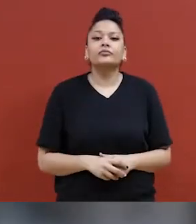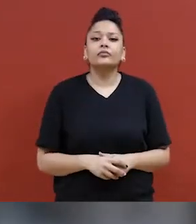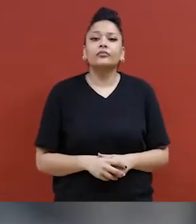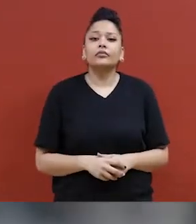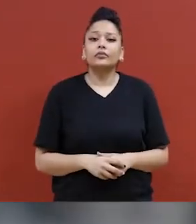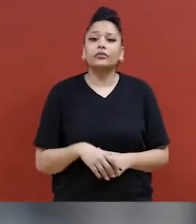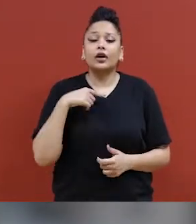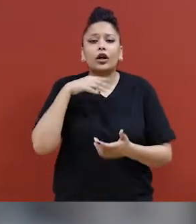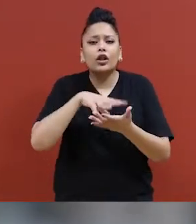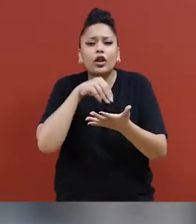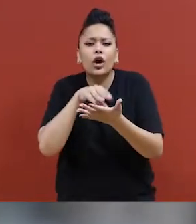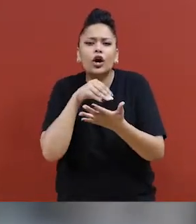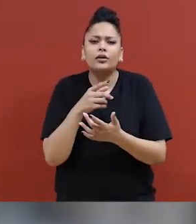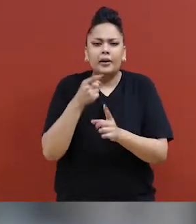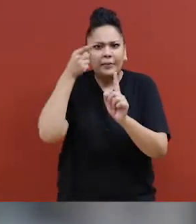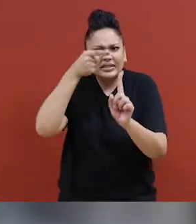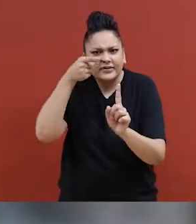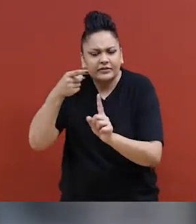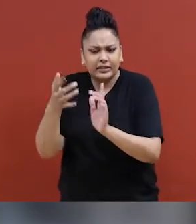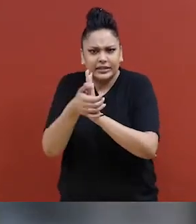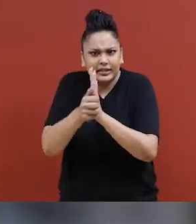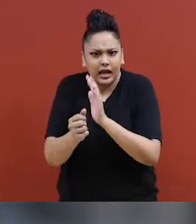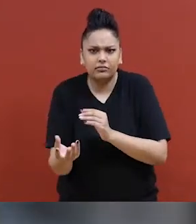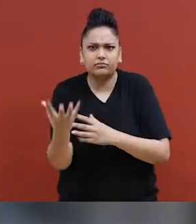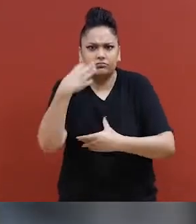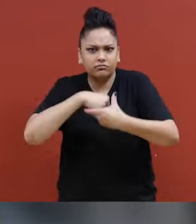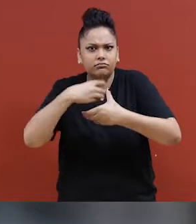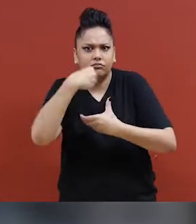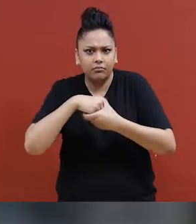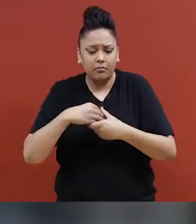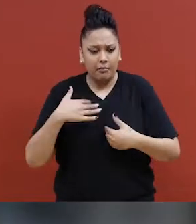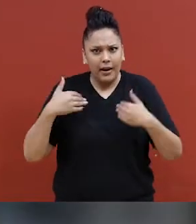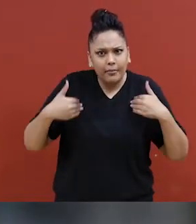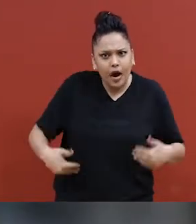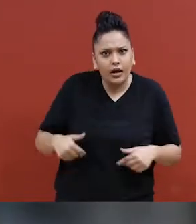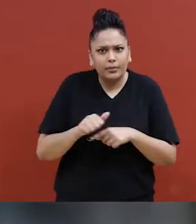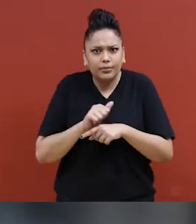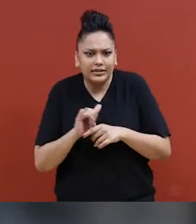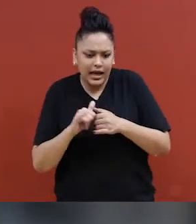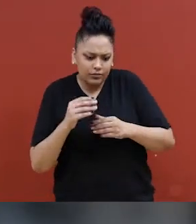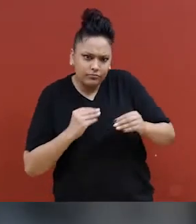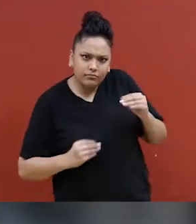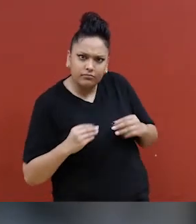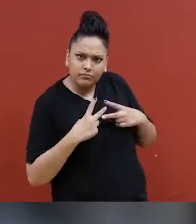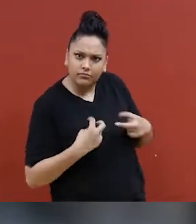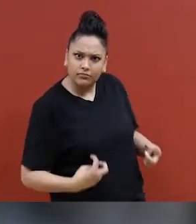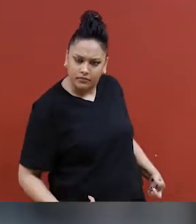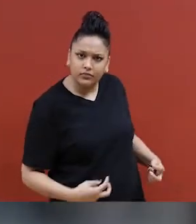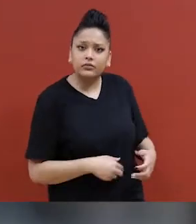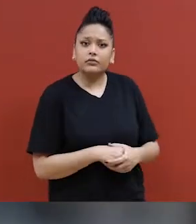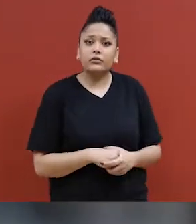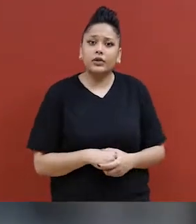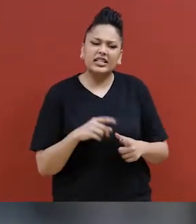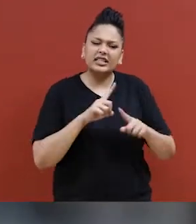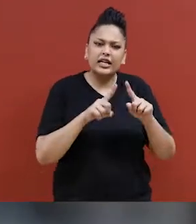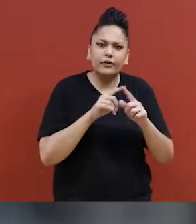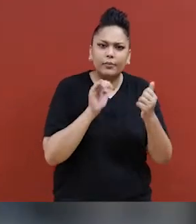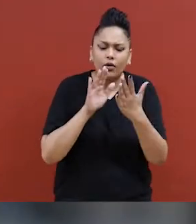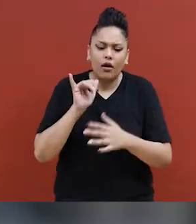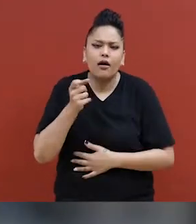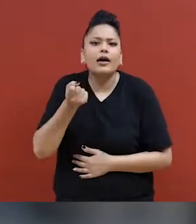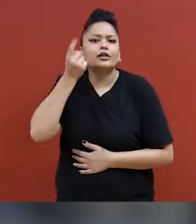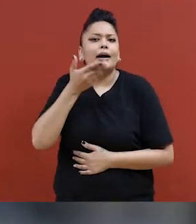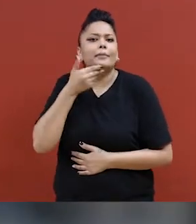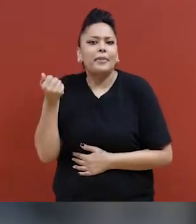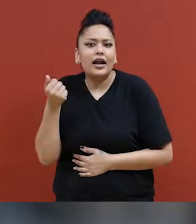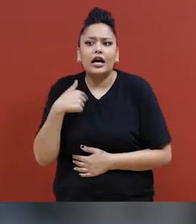learn techniques that I could use with my body, and also different ways that I could also